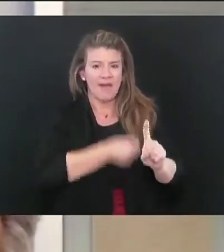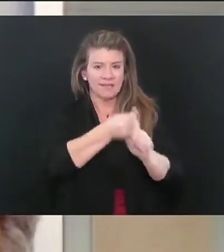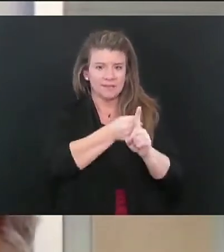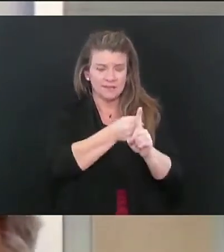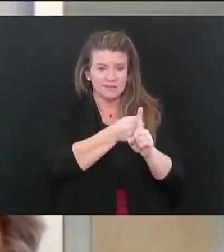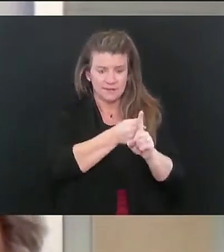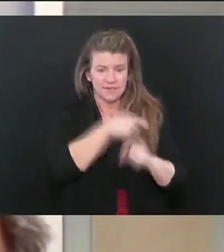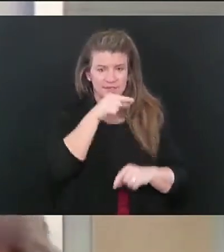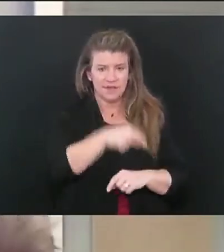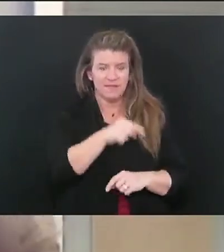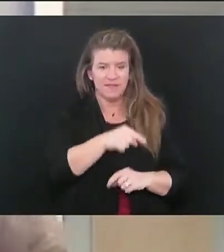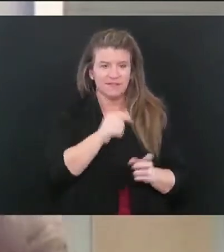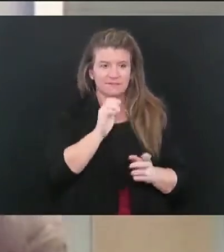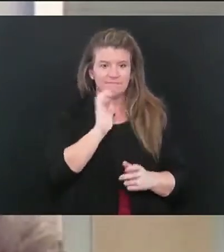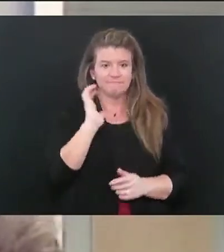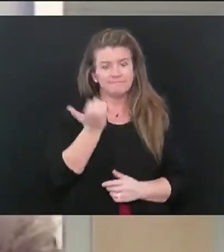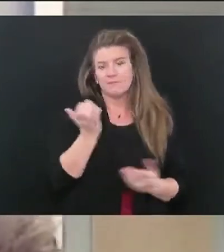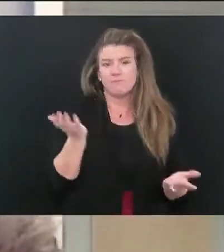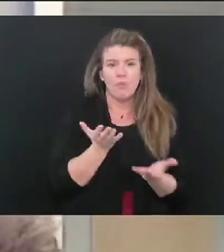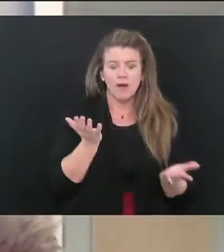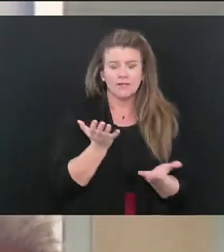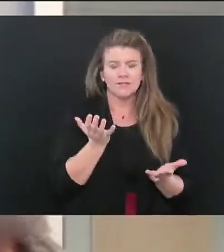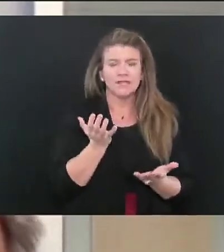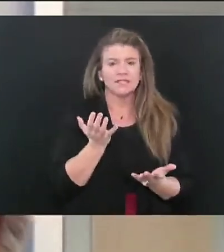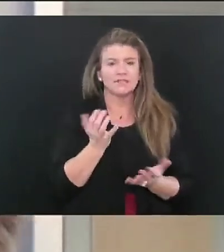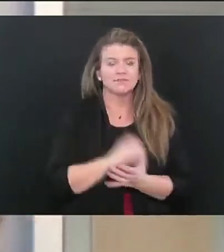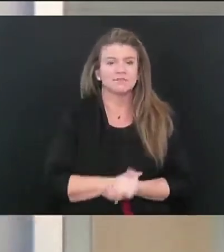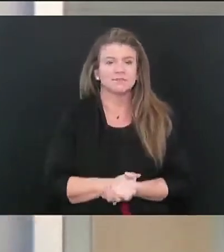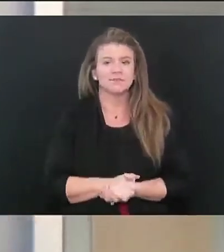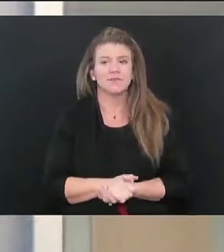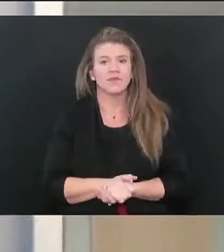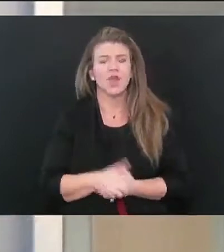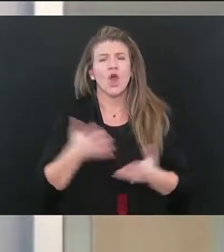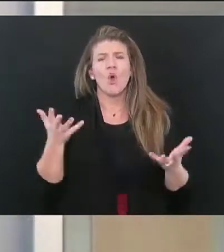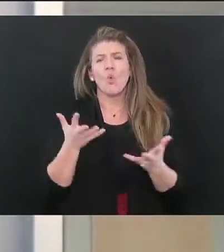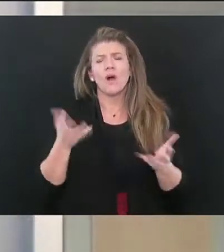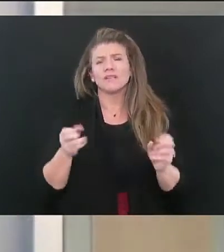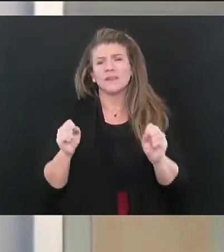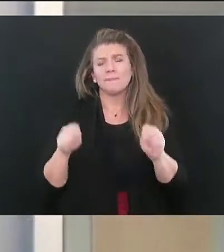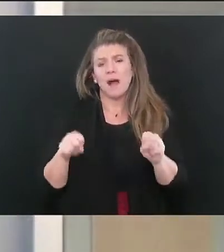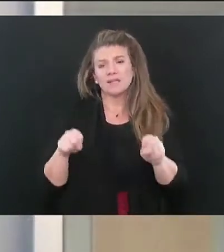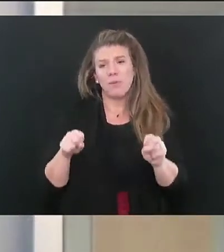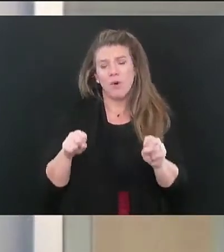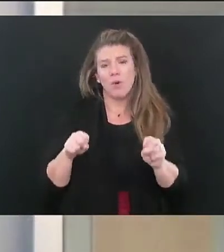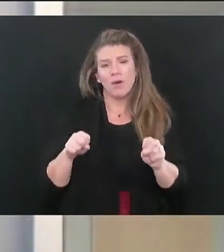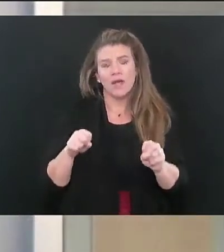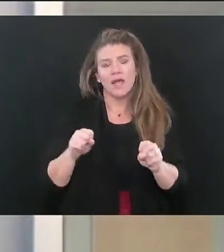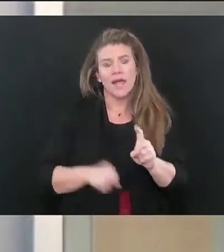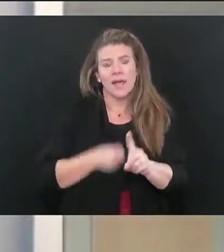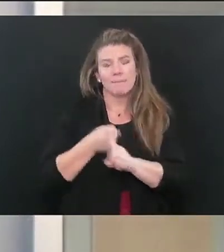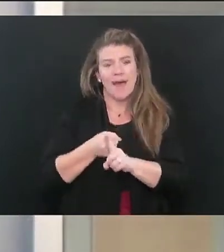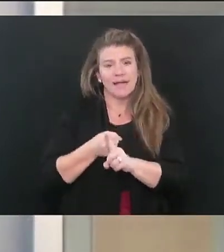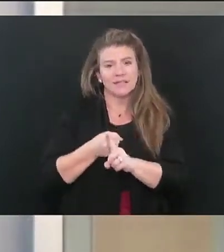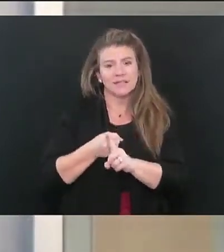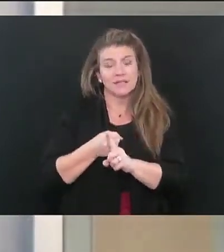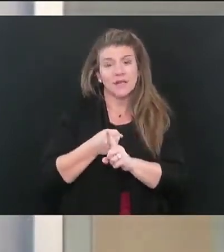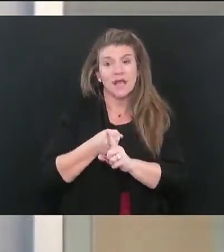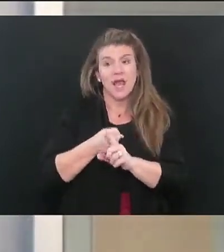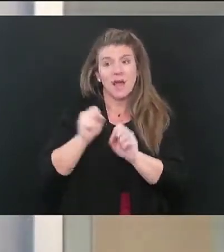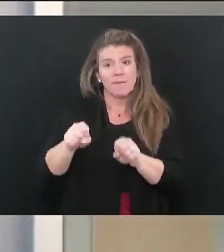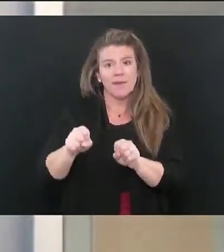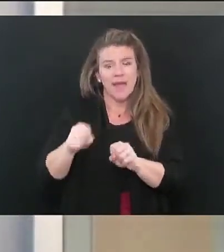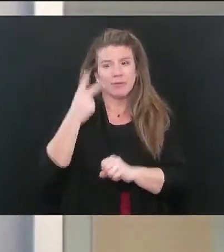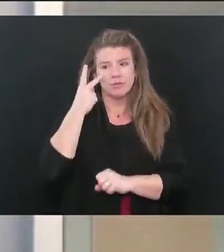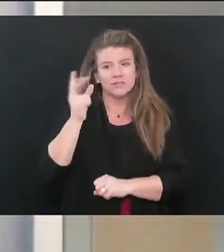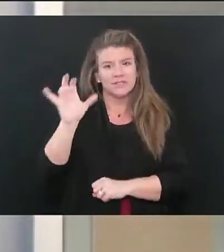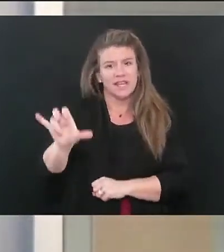of this vaccine might be, any side effects and so forth. What's the possible impact of being able to overcome this?